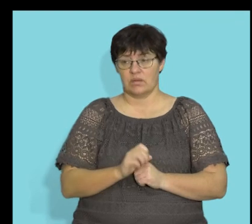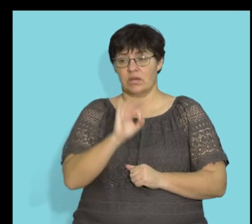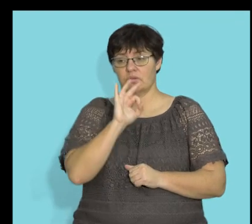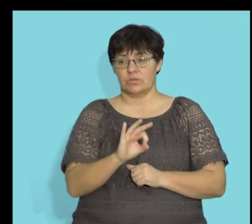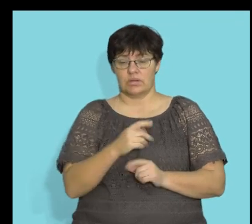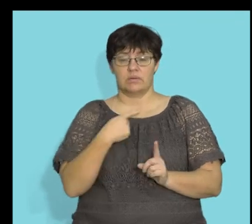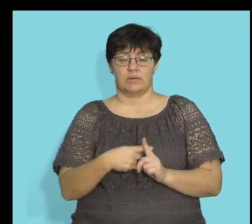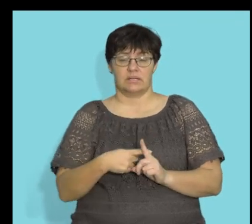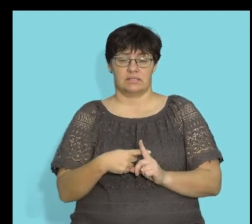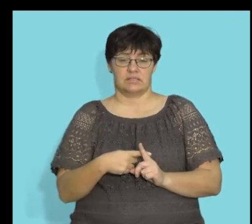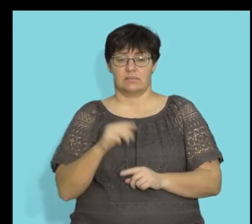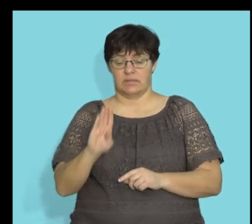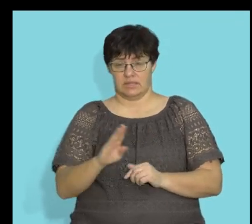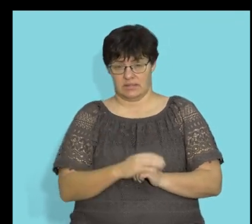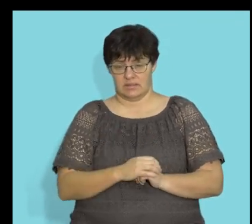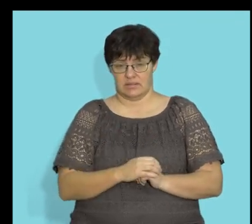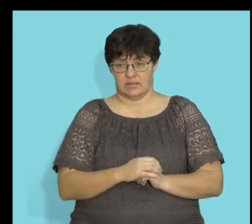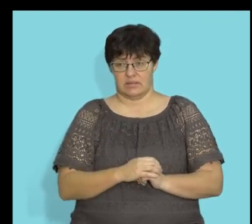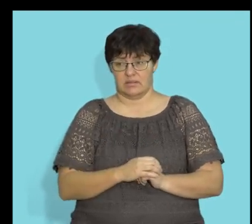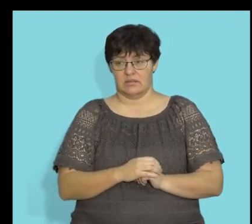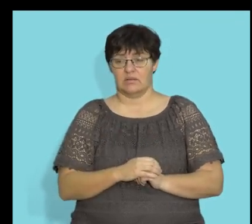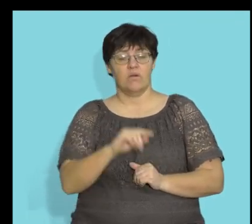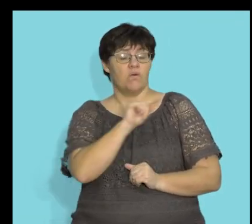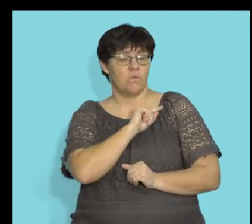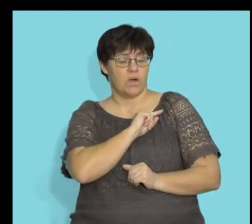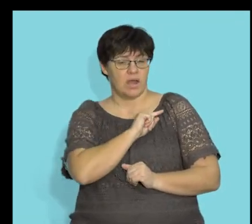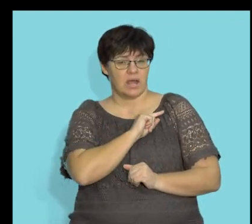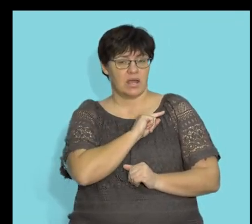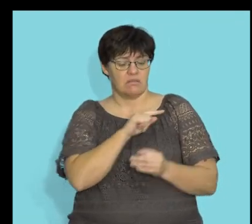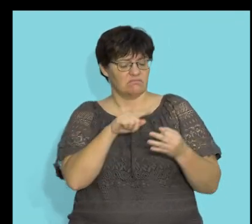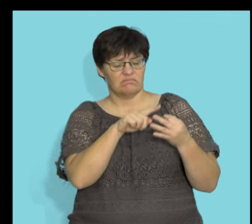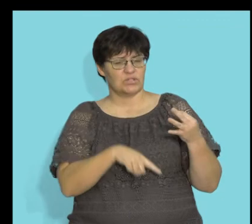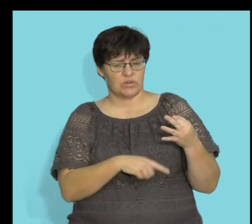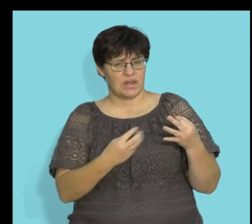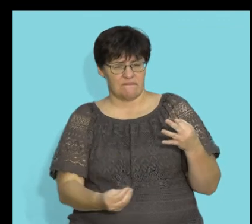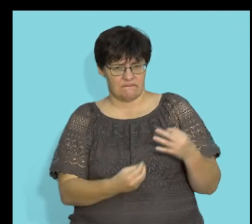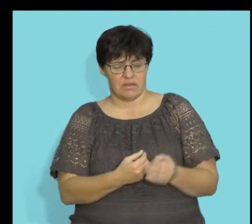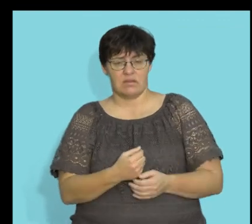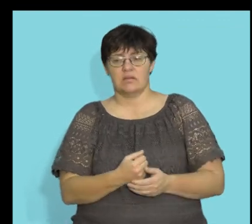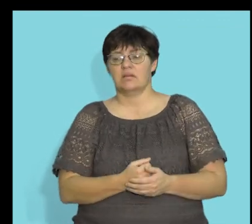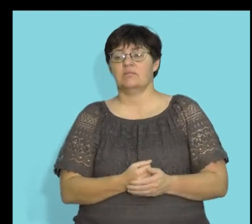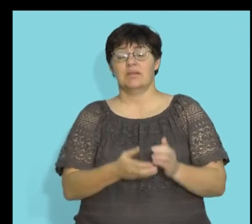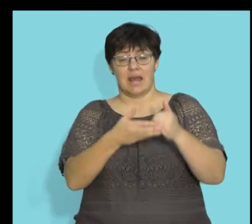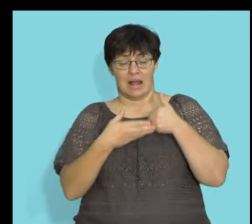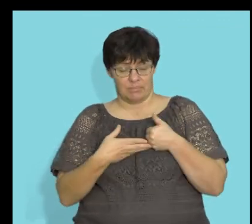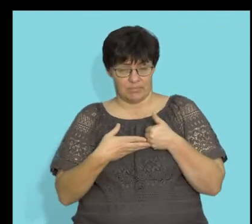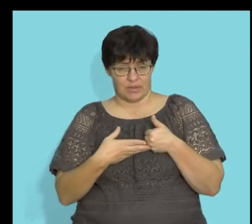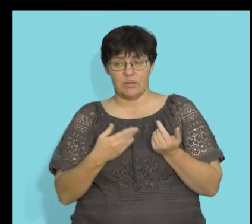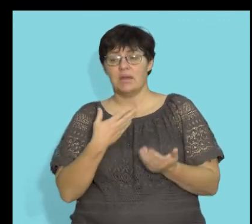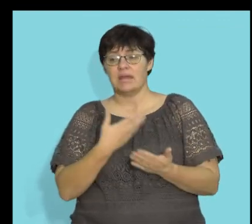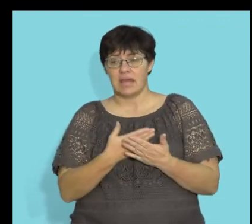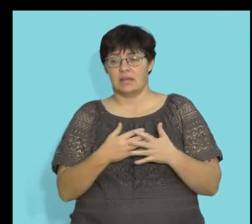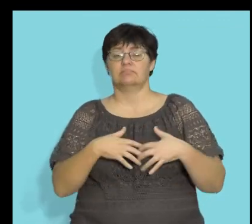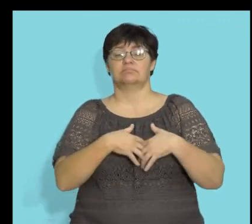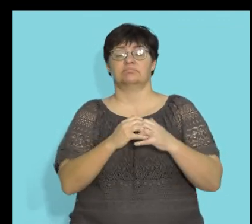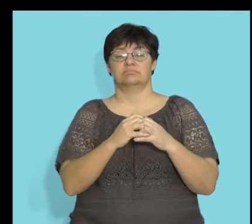be 3 plus b. The reason why having those first three terms is going to help me is I'm going